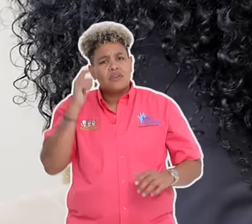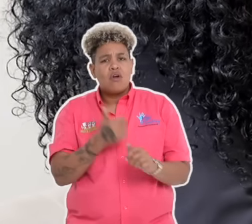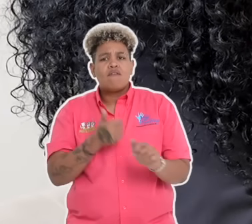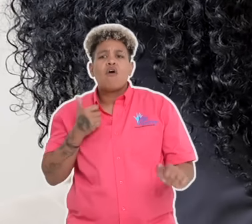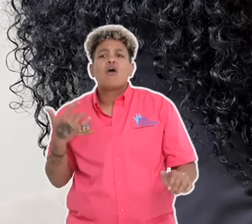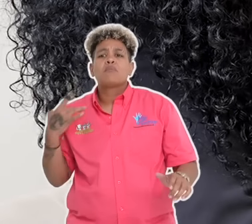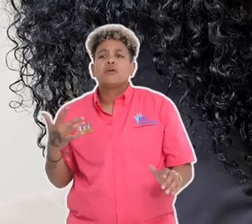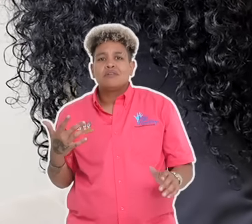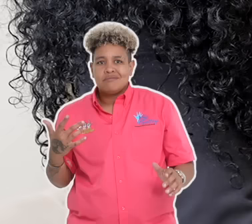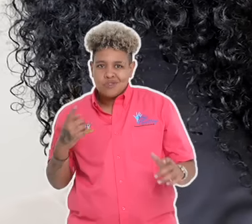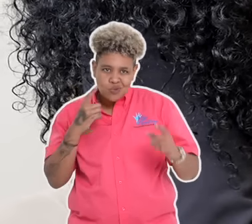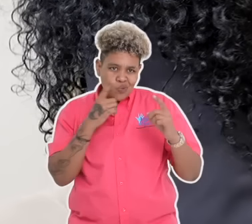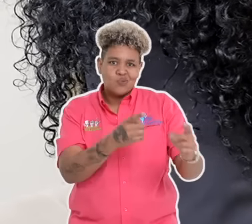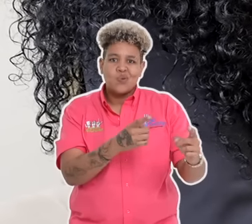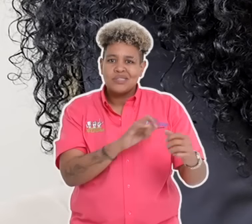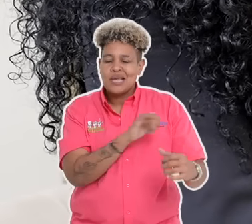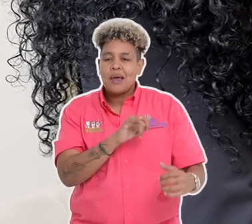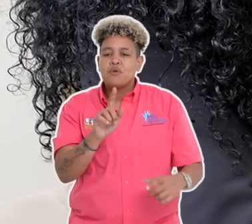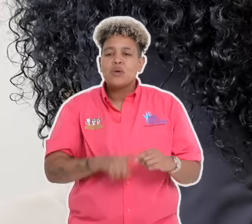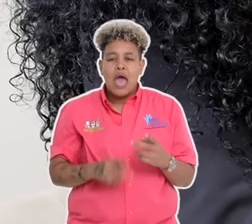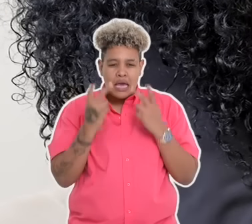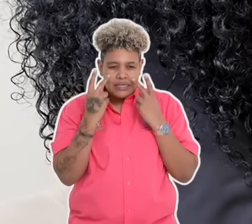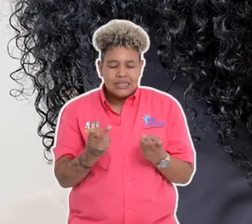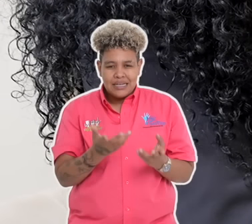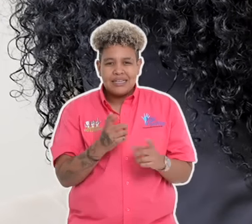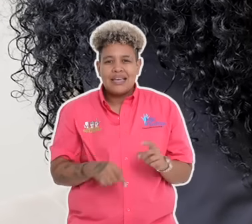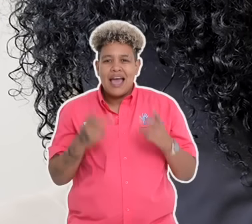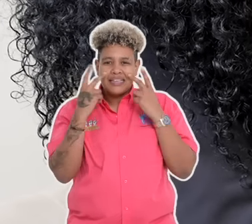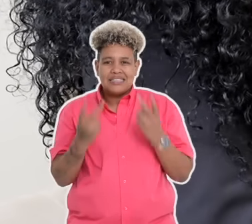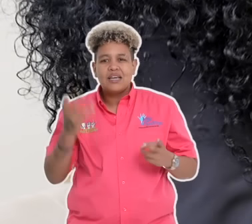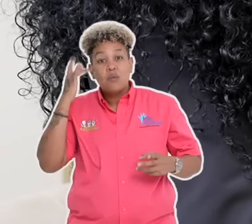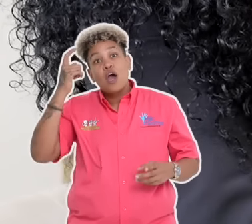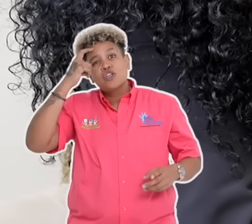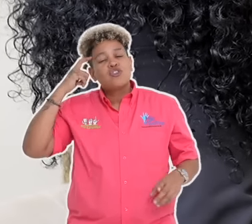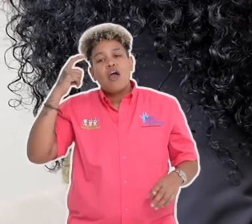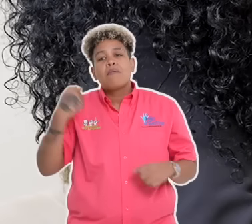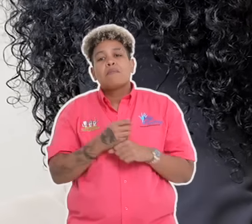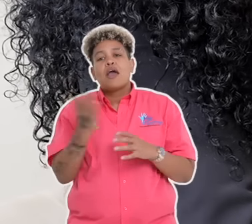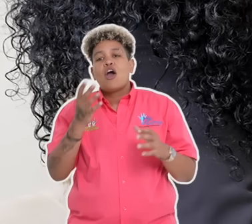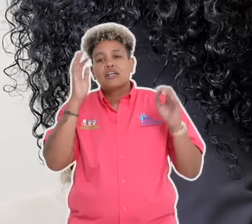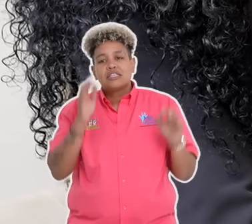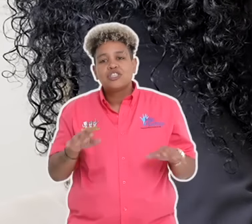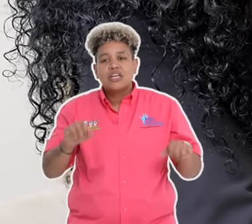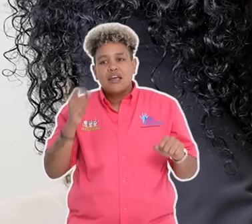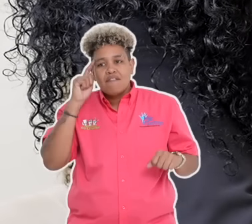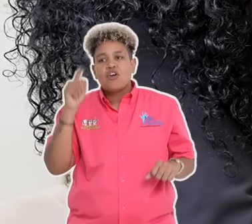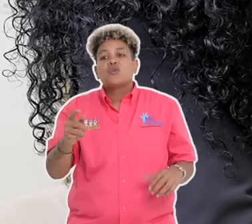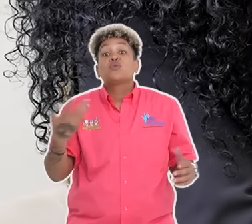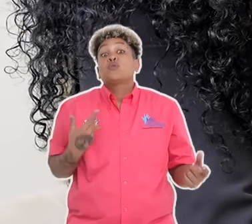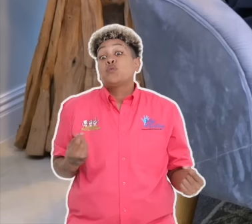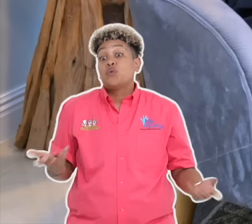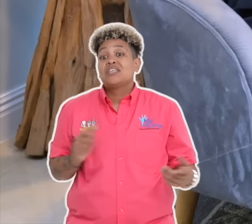And what you think you're running from, you end up running to, because you just cannot see, You cannot see because your trauma is making all those decisions for